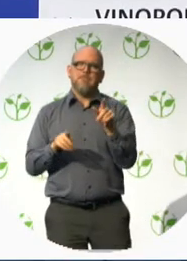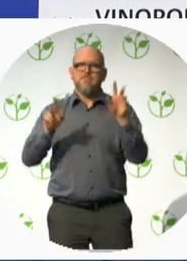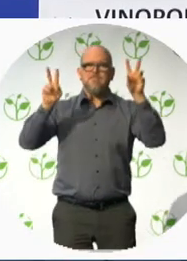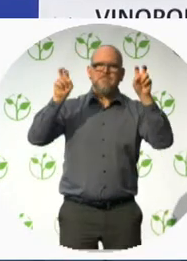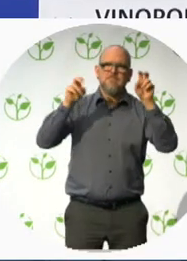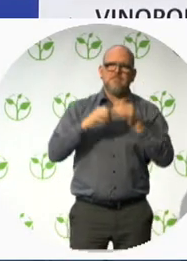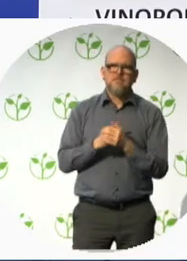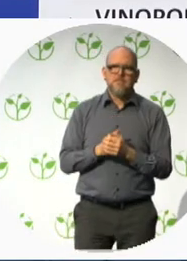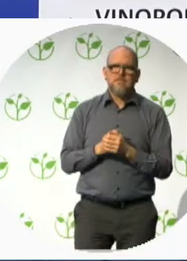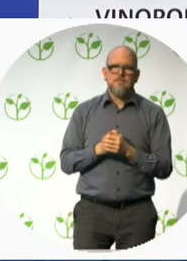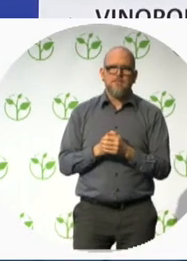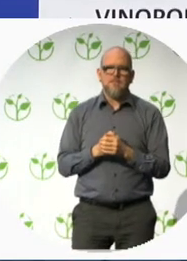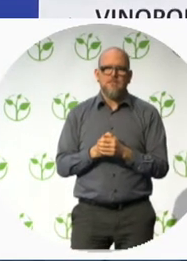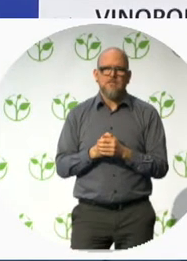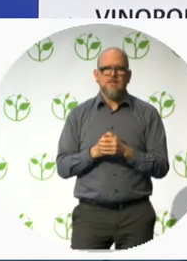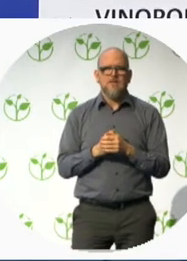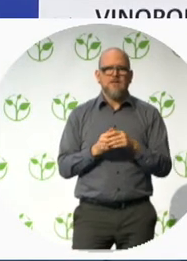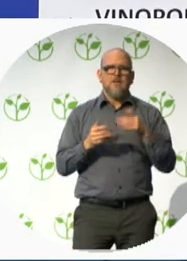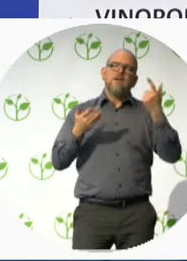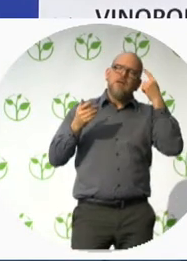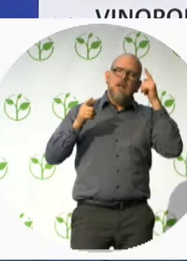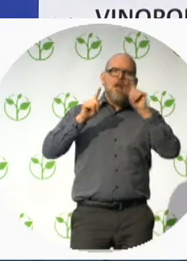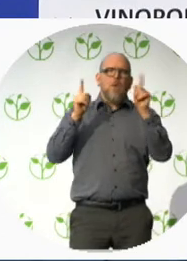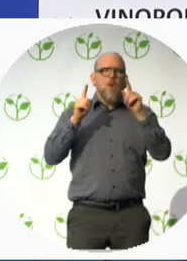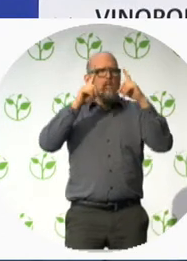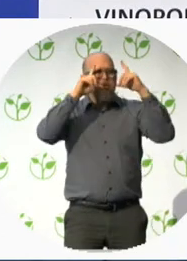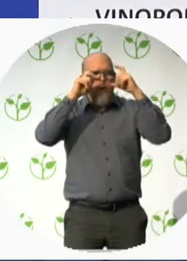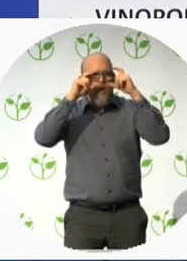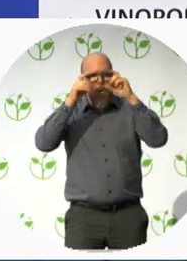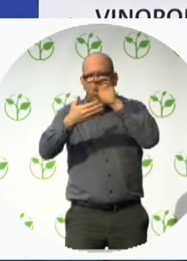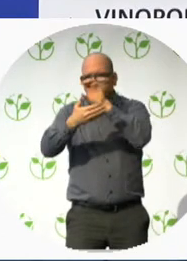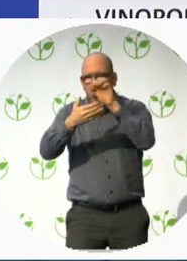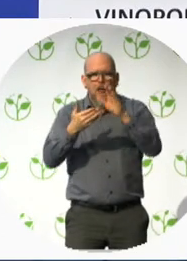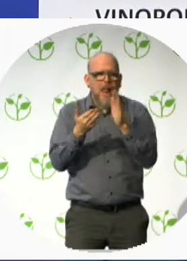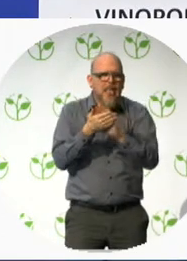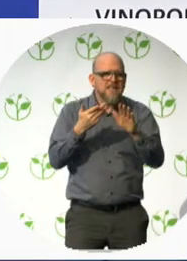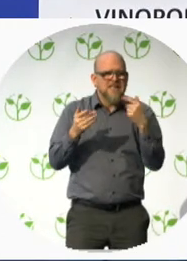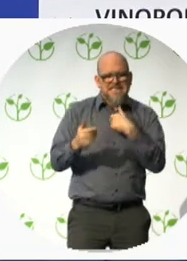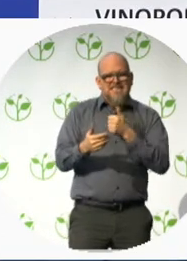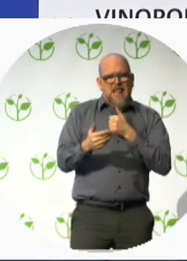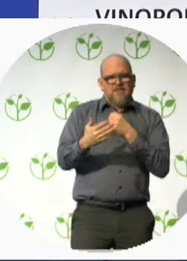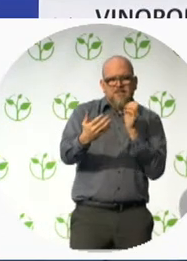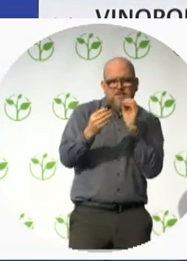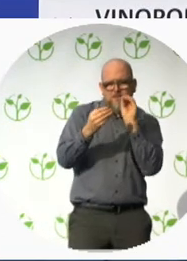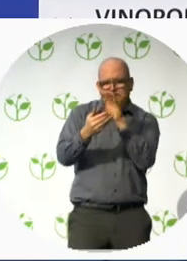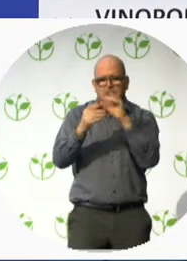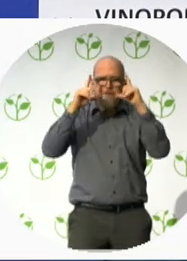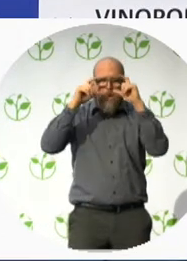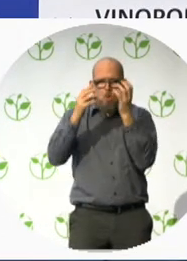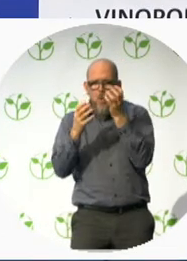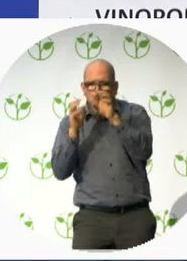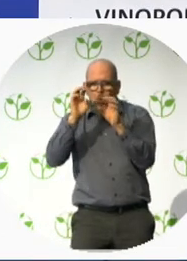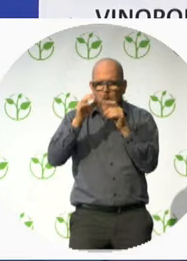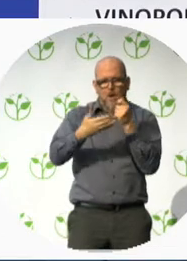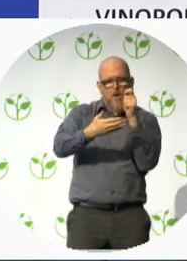Adobe Photoshop, where you can create your own materials, but you also have access to any of the graphics. So there